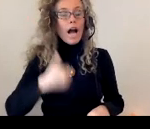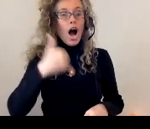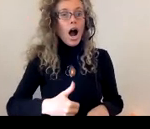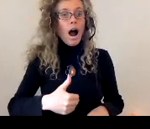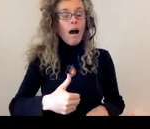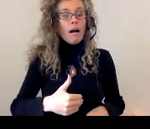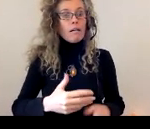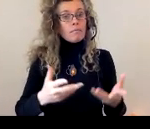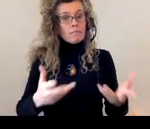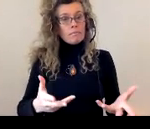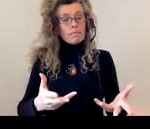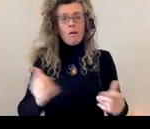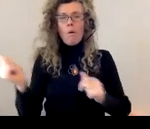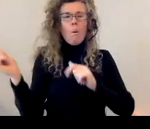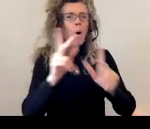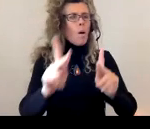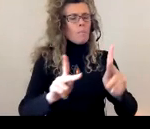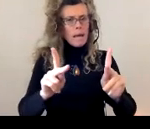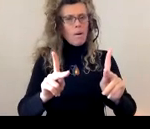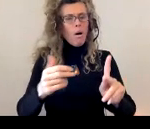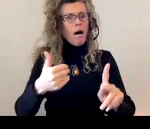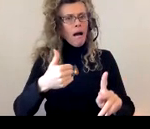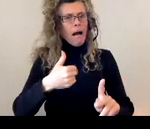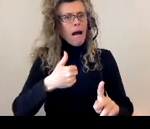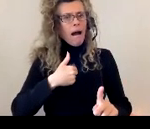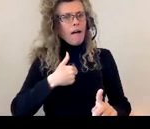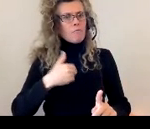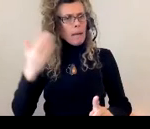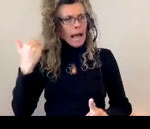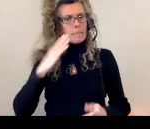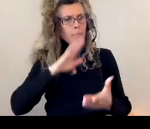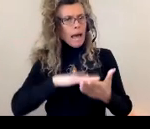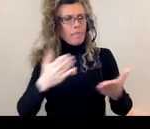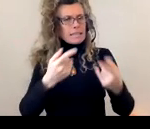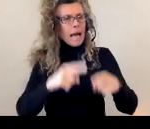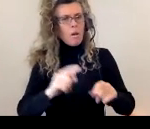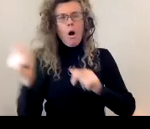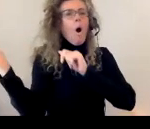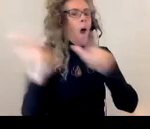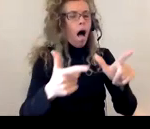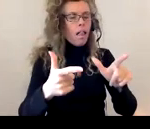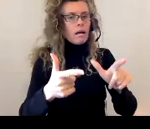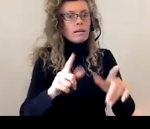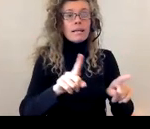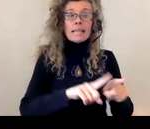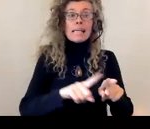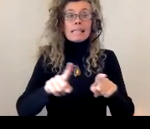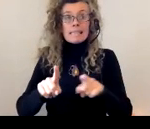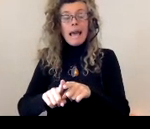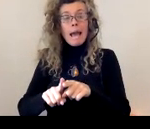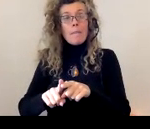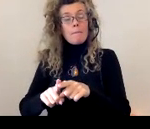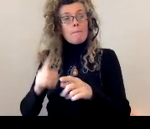there are bad things that have happened to them. And simultaneously, there's not a person who's watching this who hasn't had a bad thing happen to